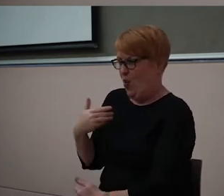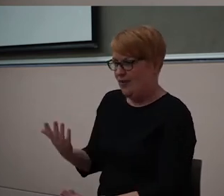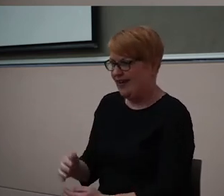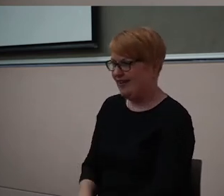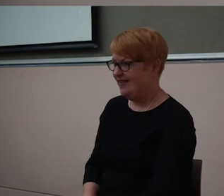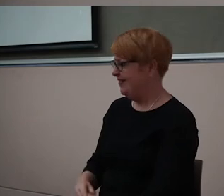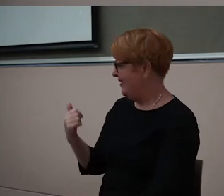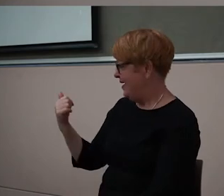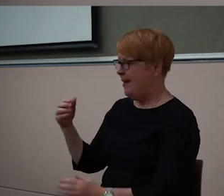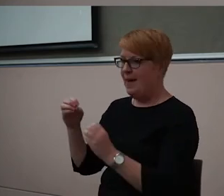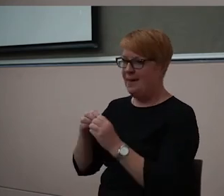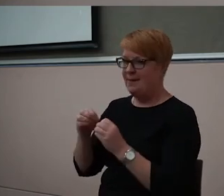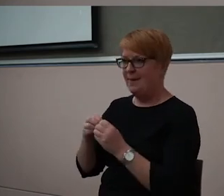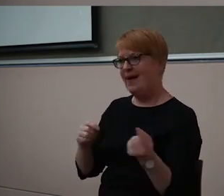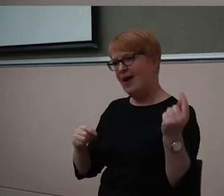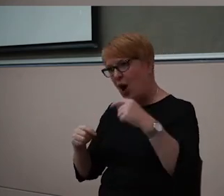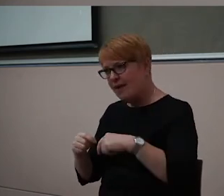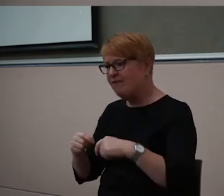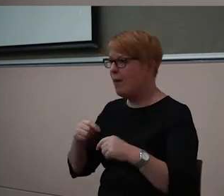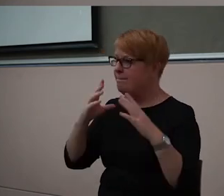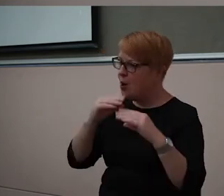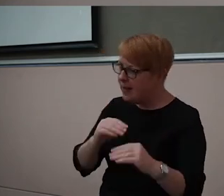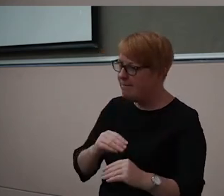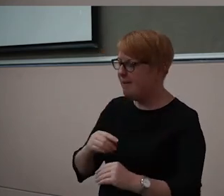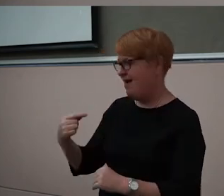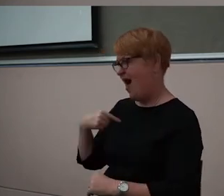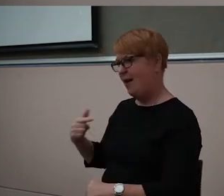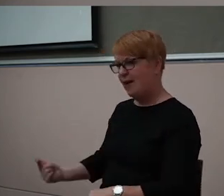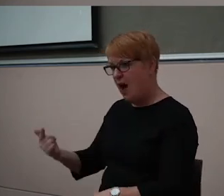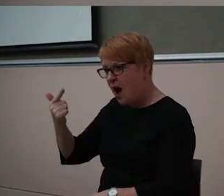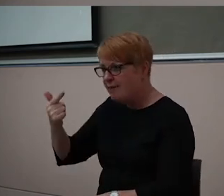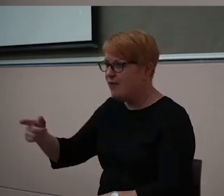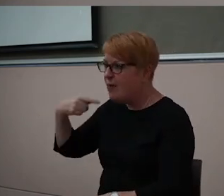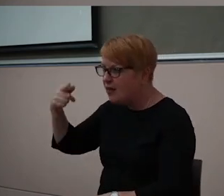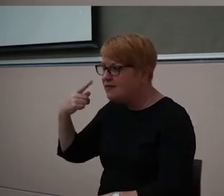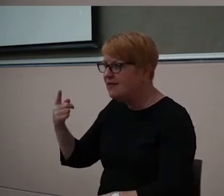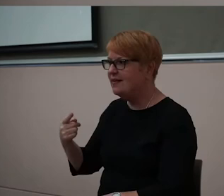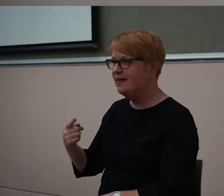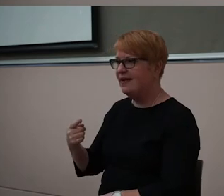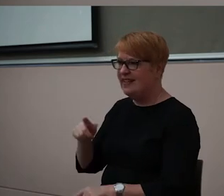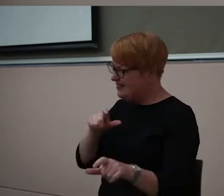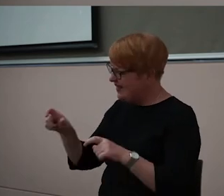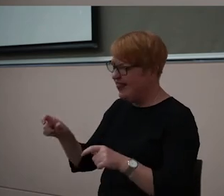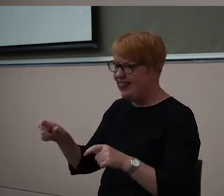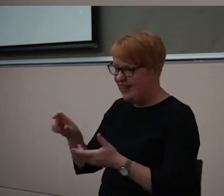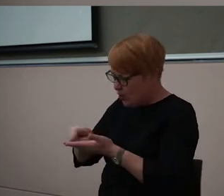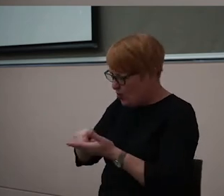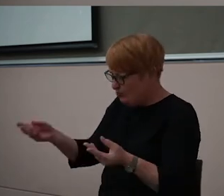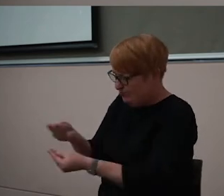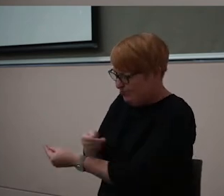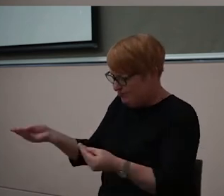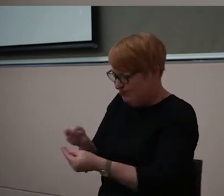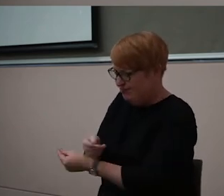to Manchester from Birmingham and I've been coming up from London, and still beautiful notes going back and forth. So